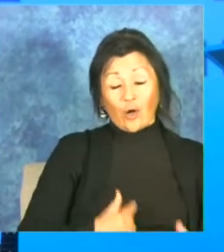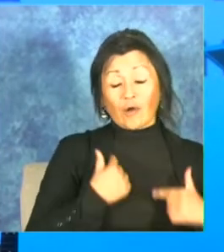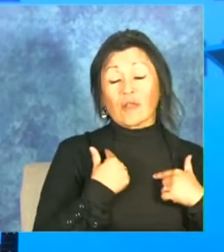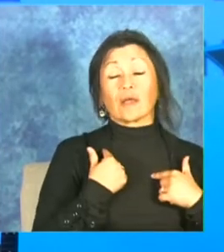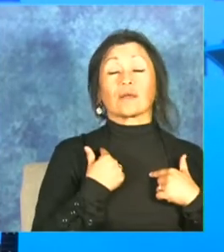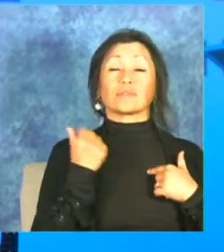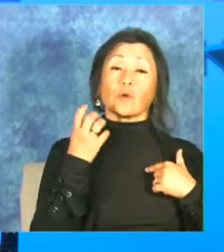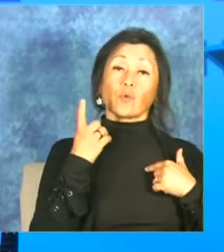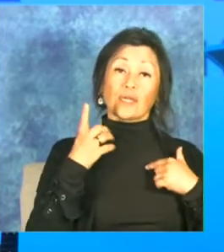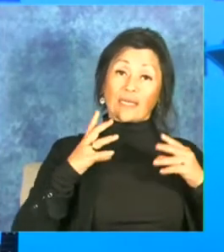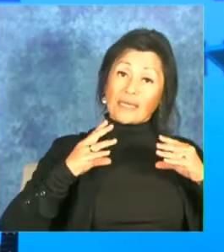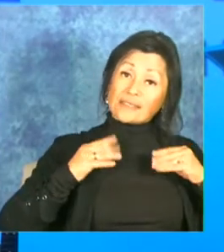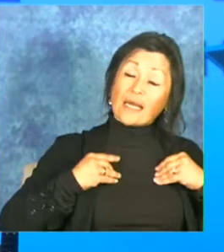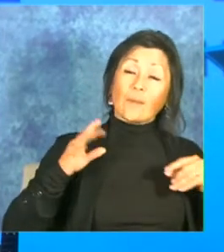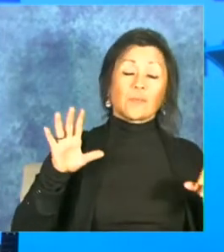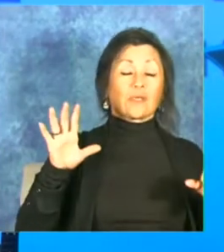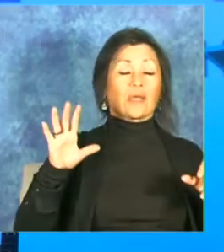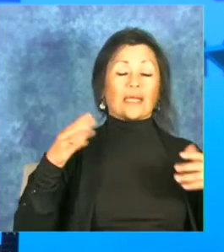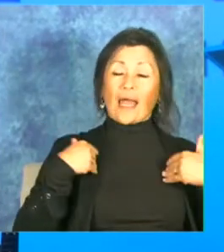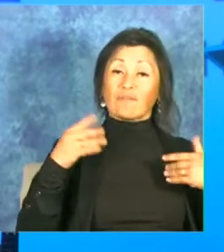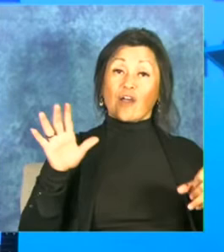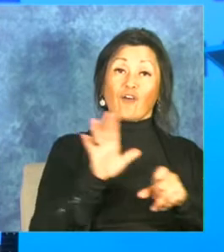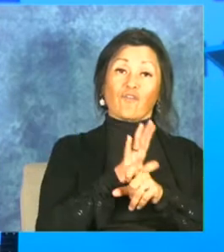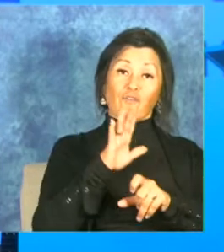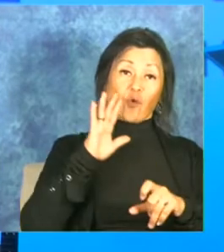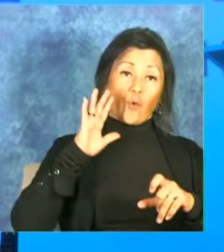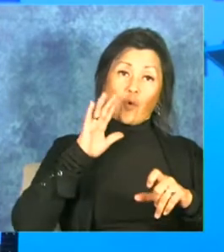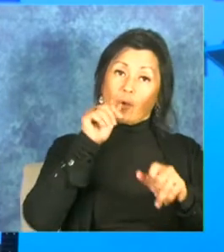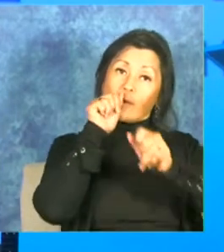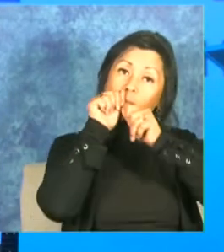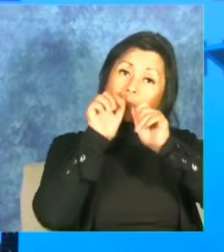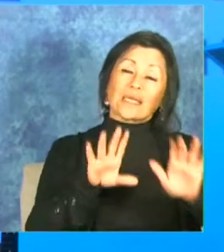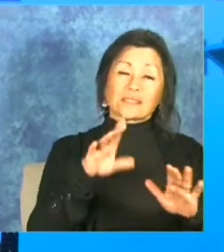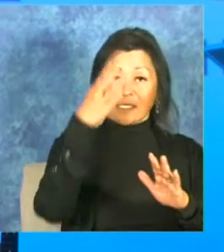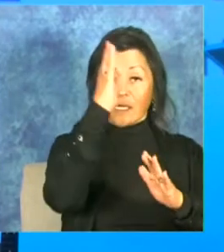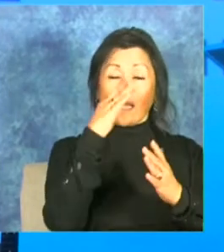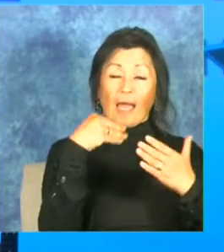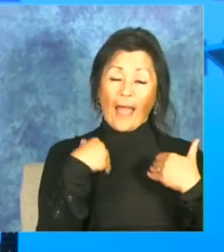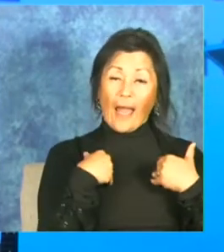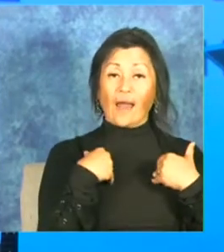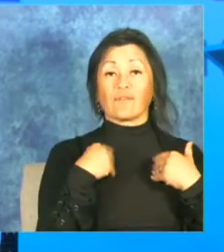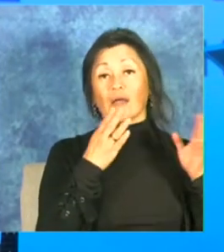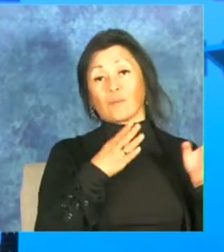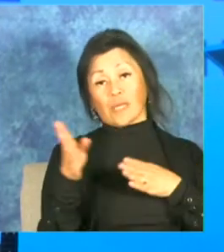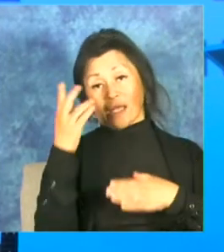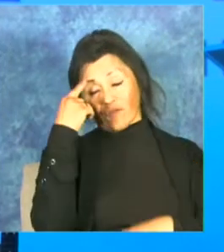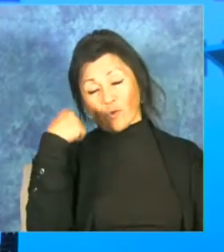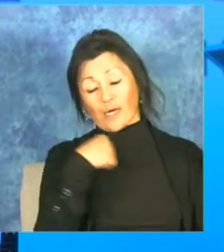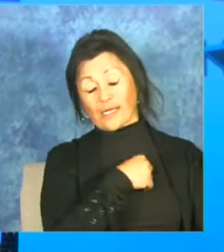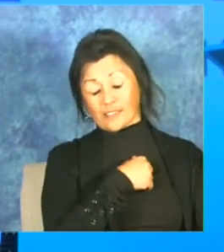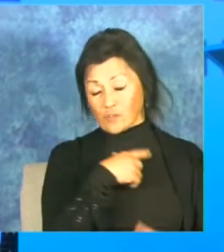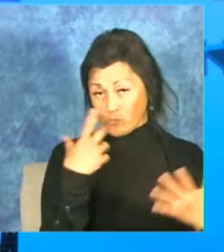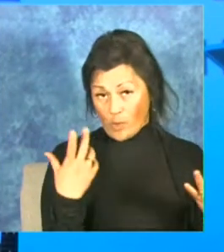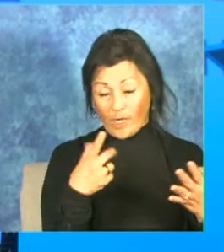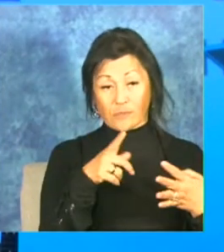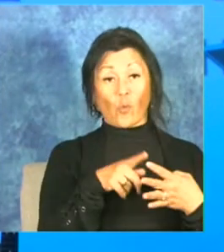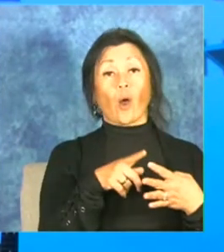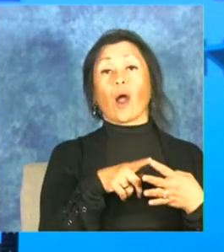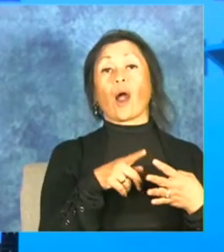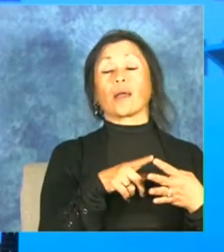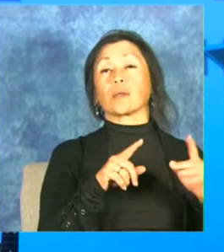we might receive the fullness of the fruits that Christ intended for us to have. So here they are. Number